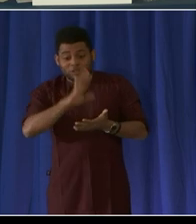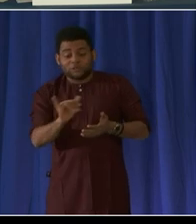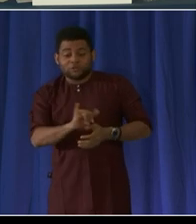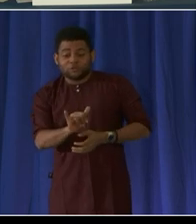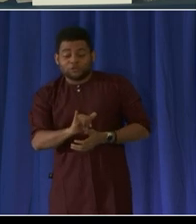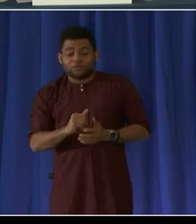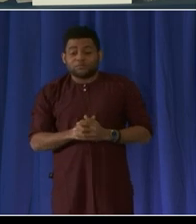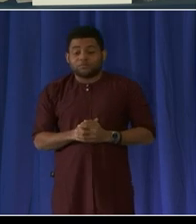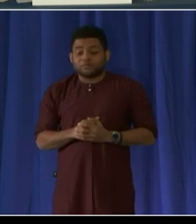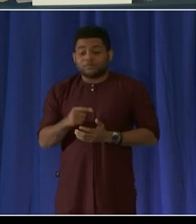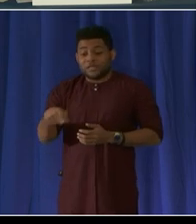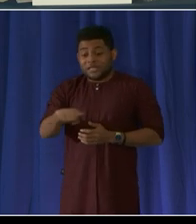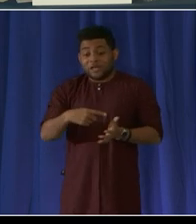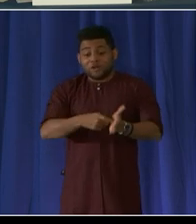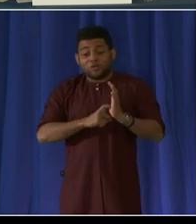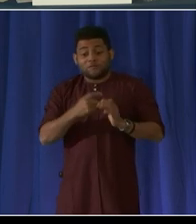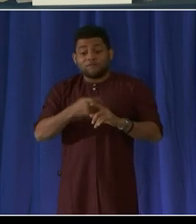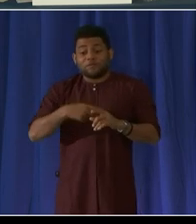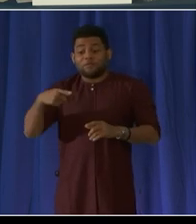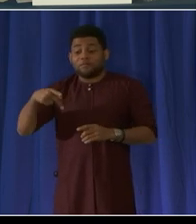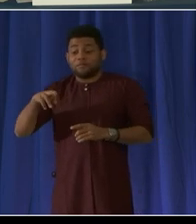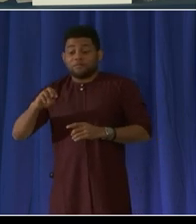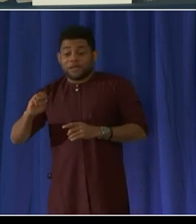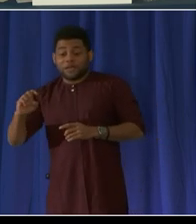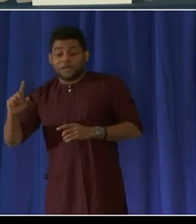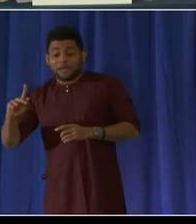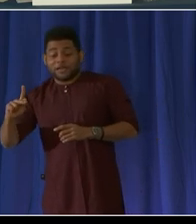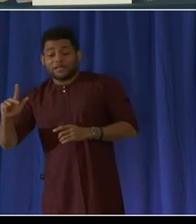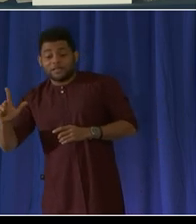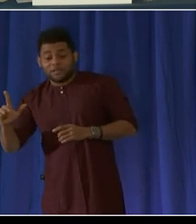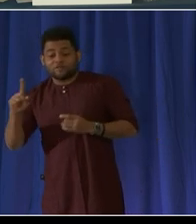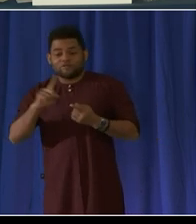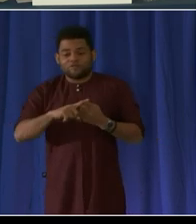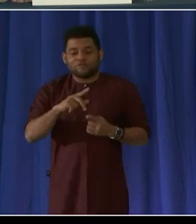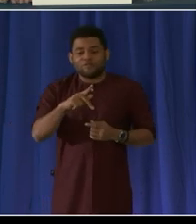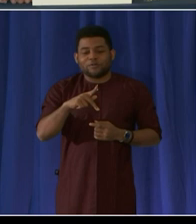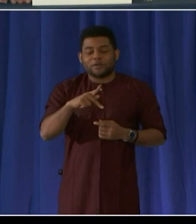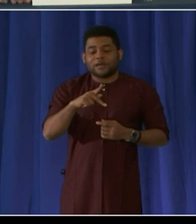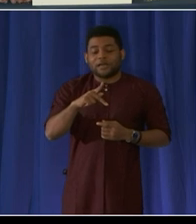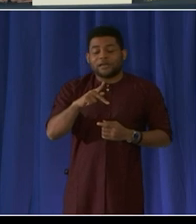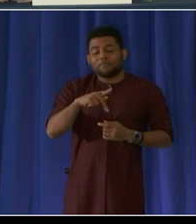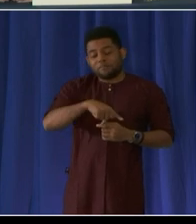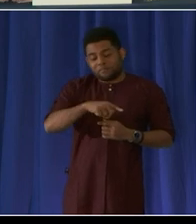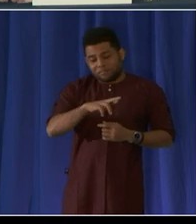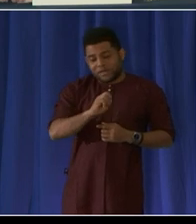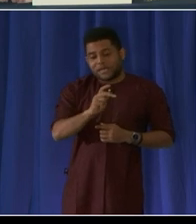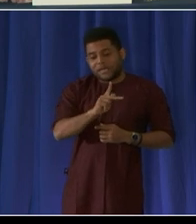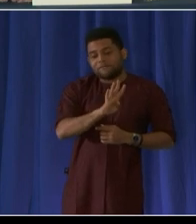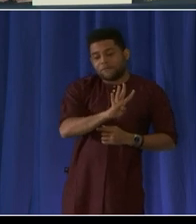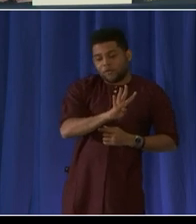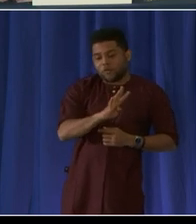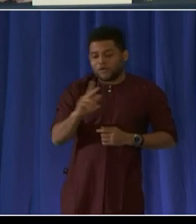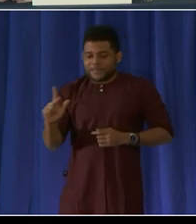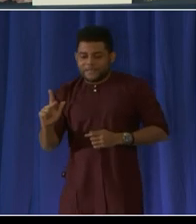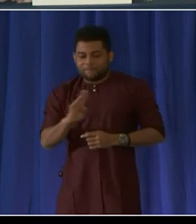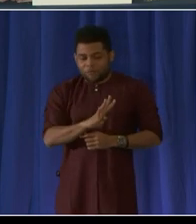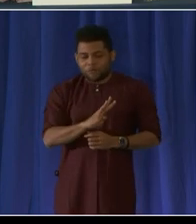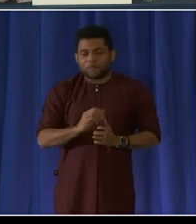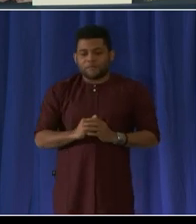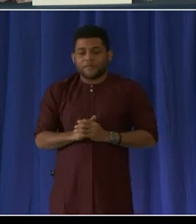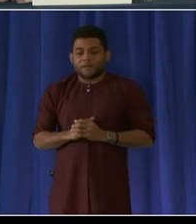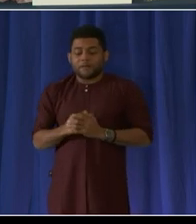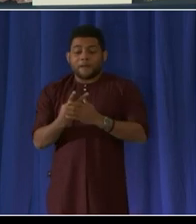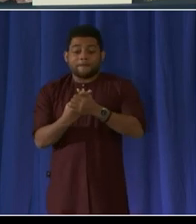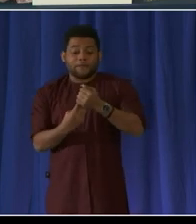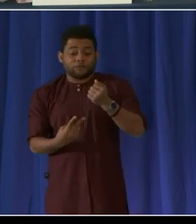is required for those students in grades pre-K 3 and students in grades pre-K 4. We're also providing free test